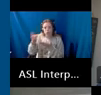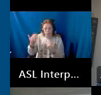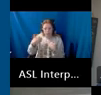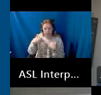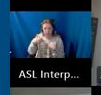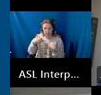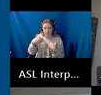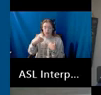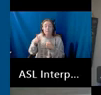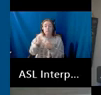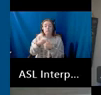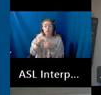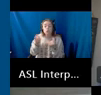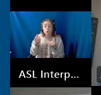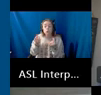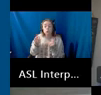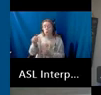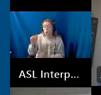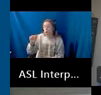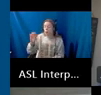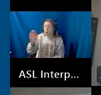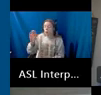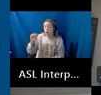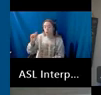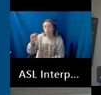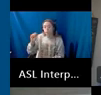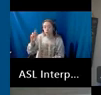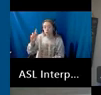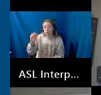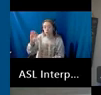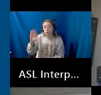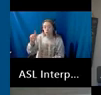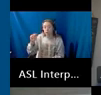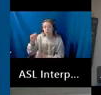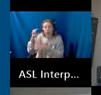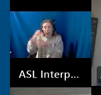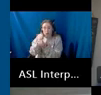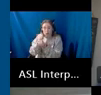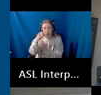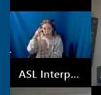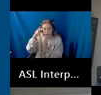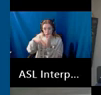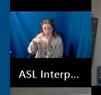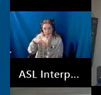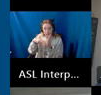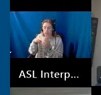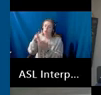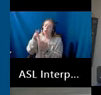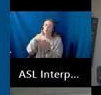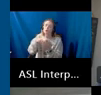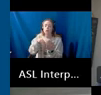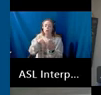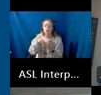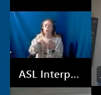read the abstract first and make sure that that abstract has something in there that you might want to continue